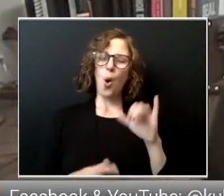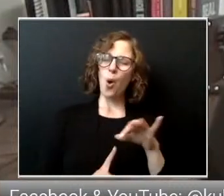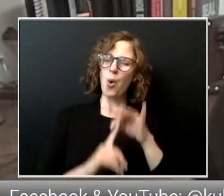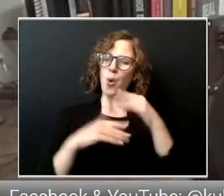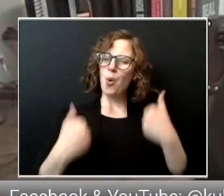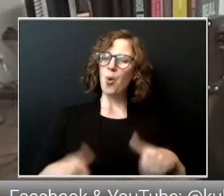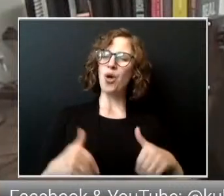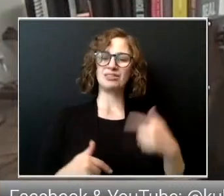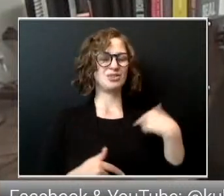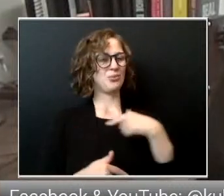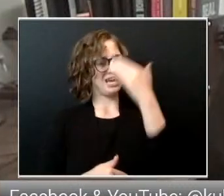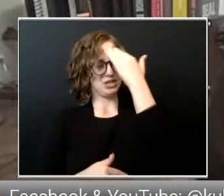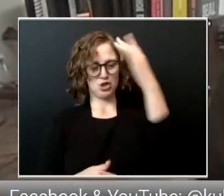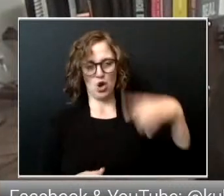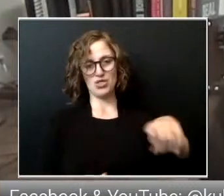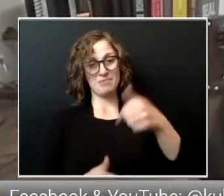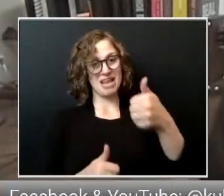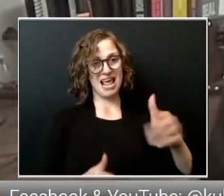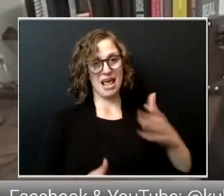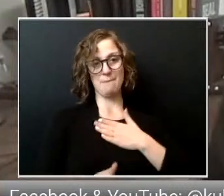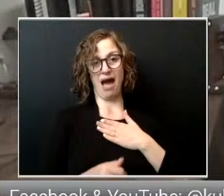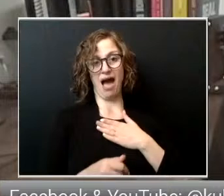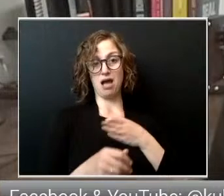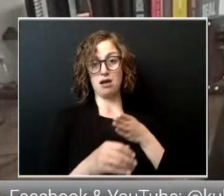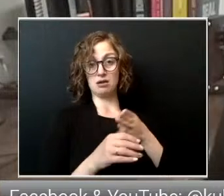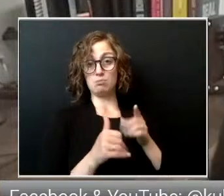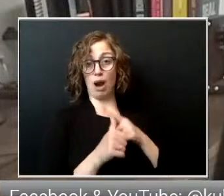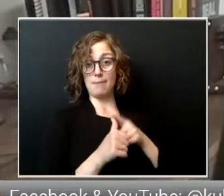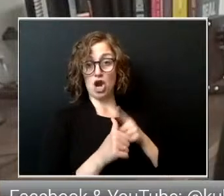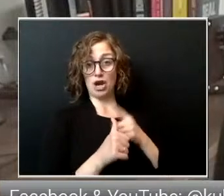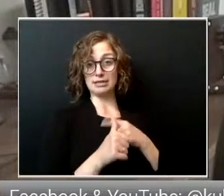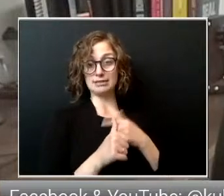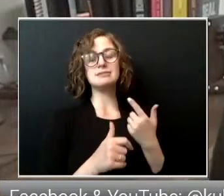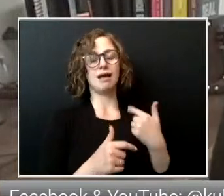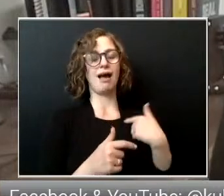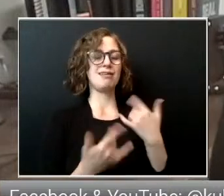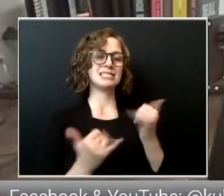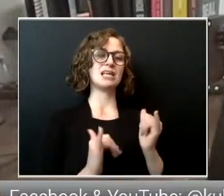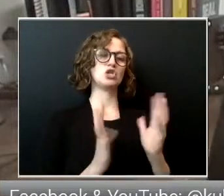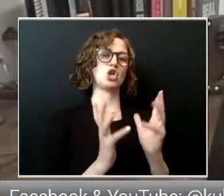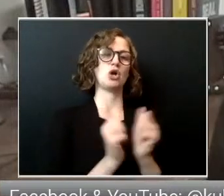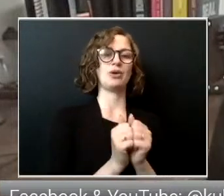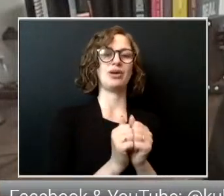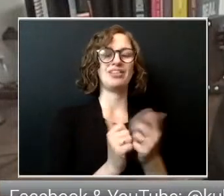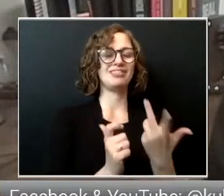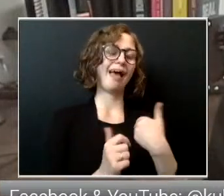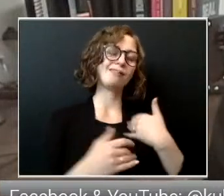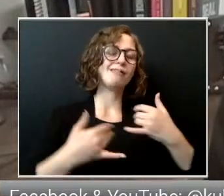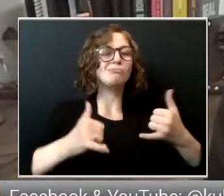then any of my primaries I just still talk to. I try to I have play dates and stuff with